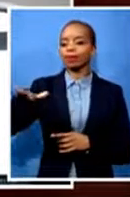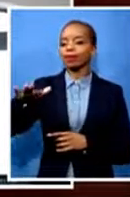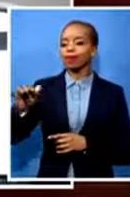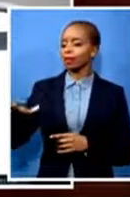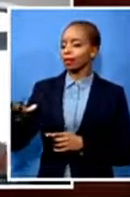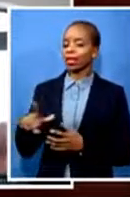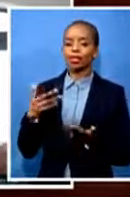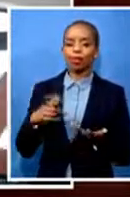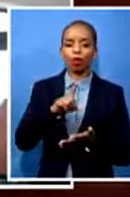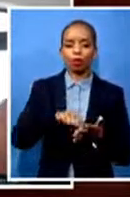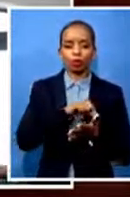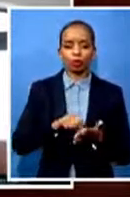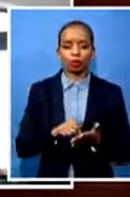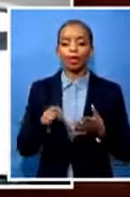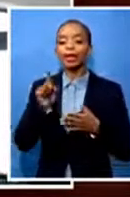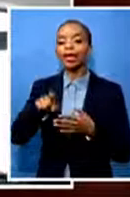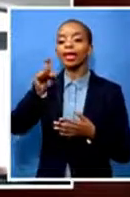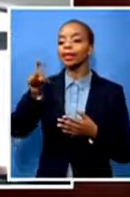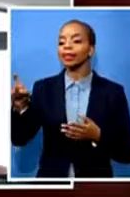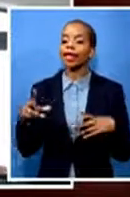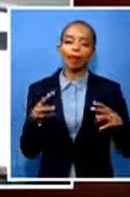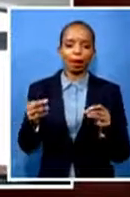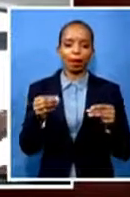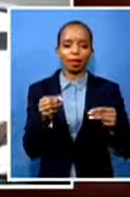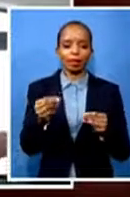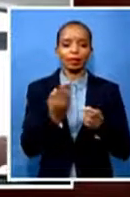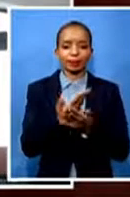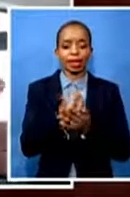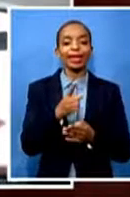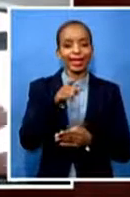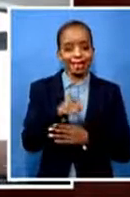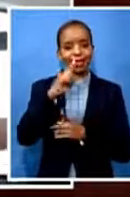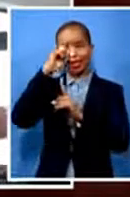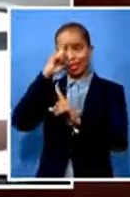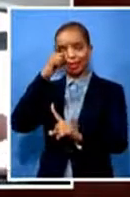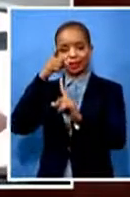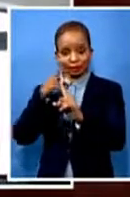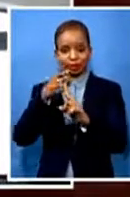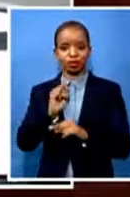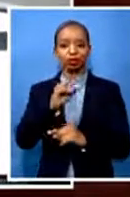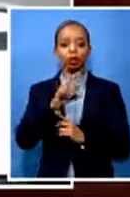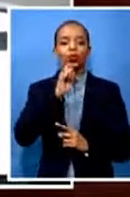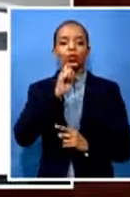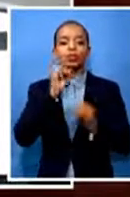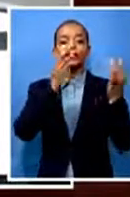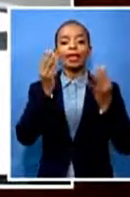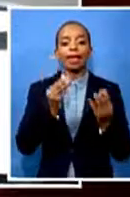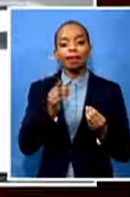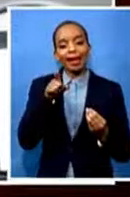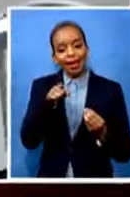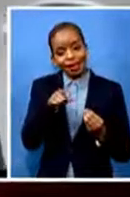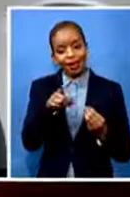That's the intention. Right. So we are using those averages, those numbers, to build those wards. So